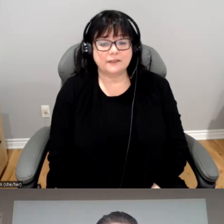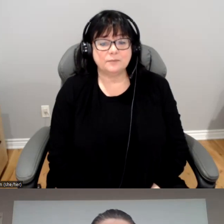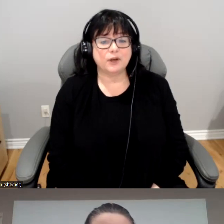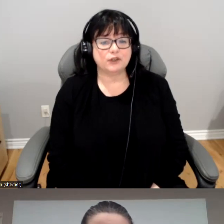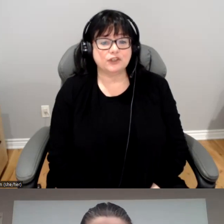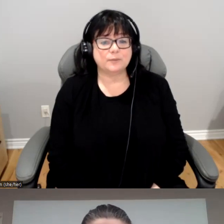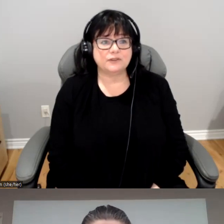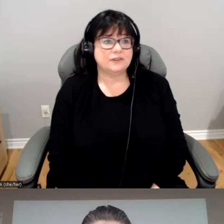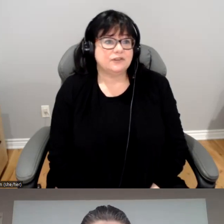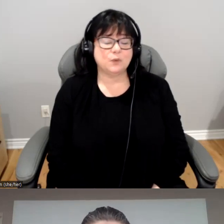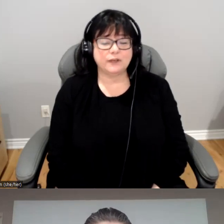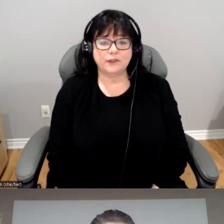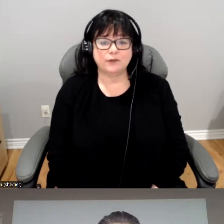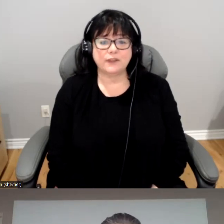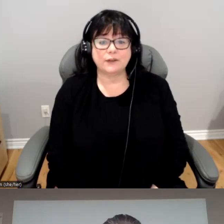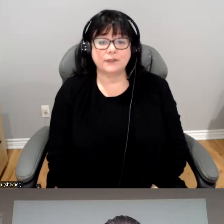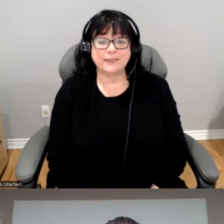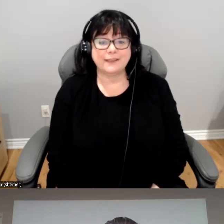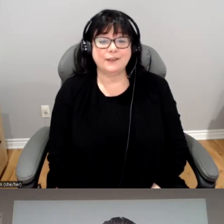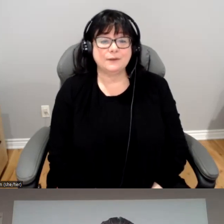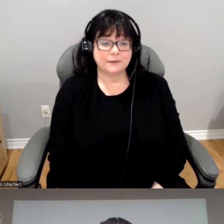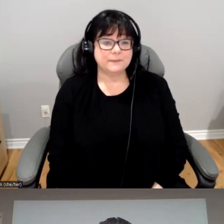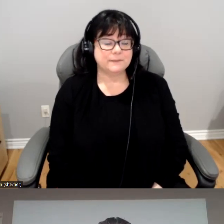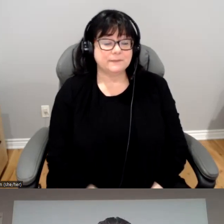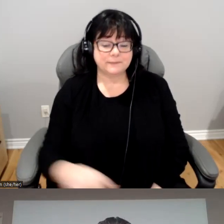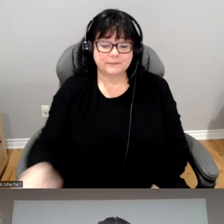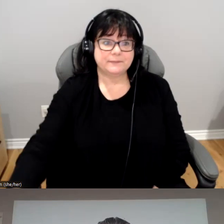programs and partnerships. Just wanted to throw that out there. Thank you.